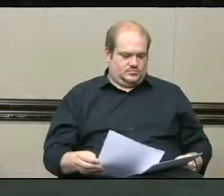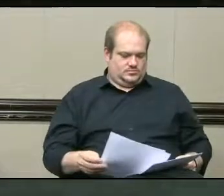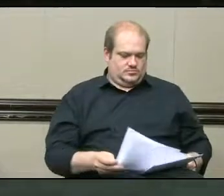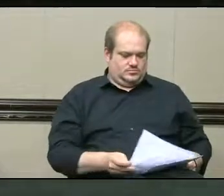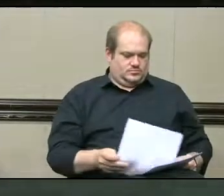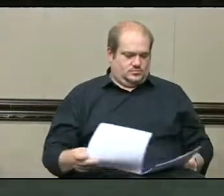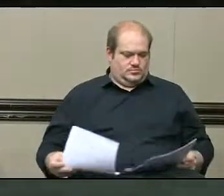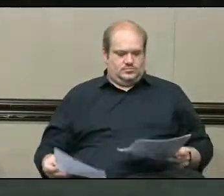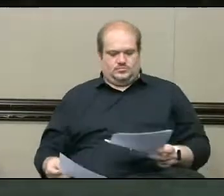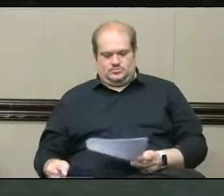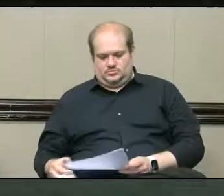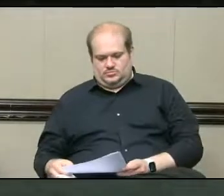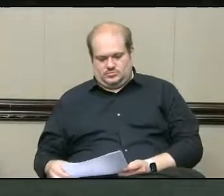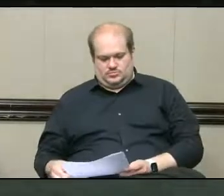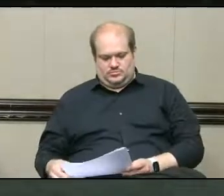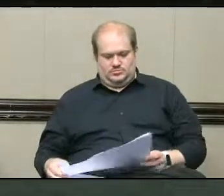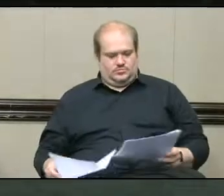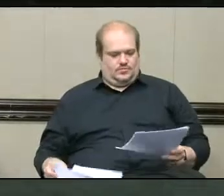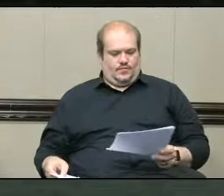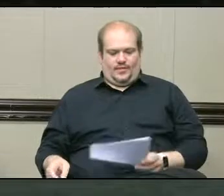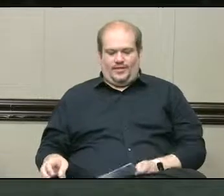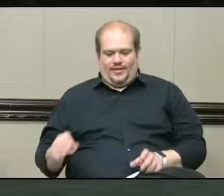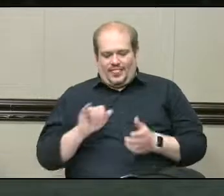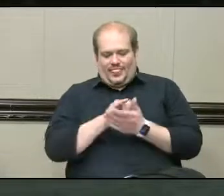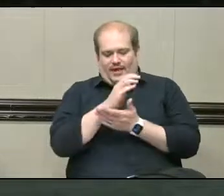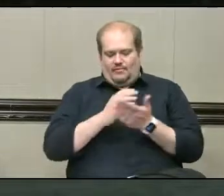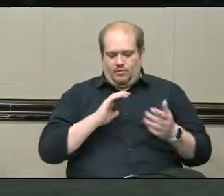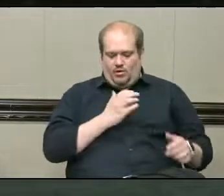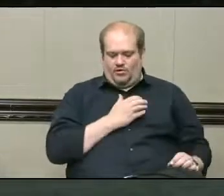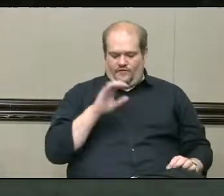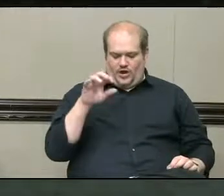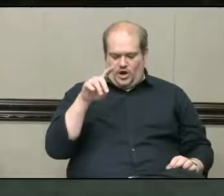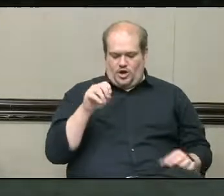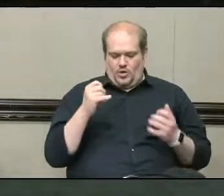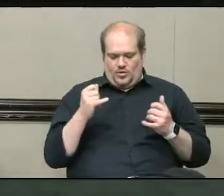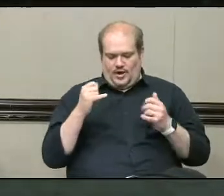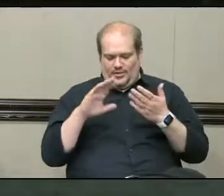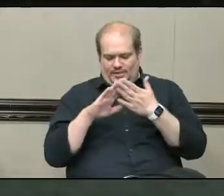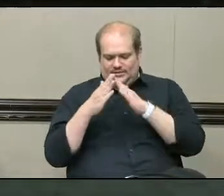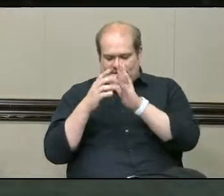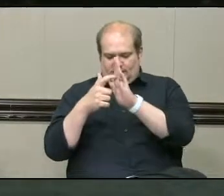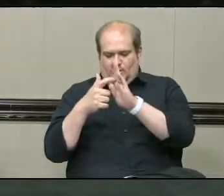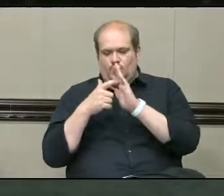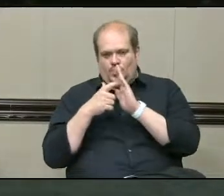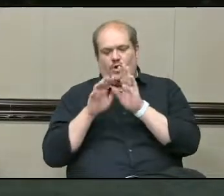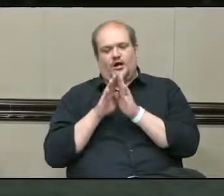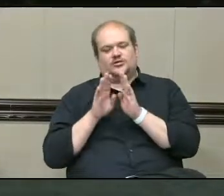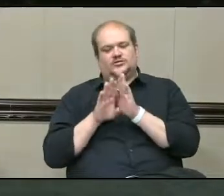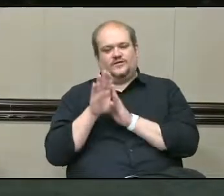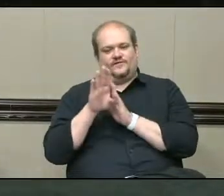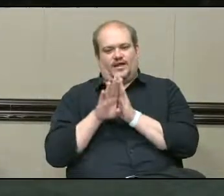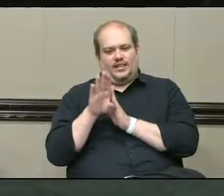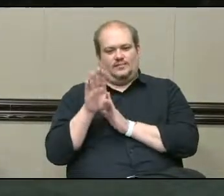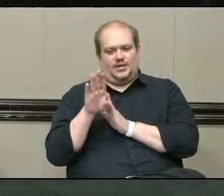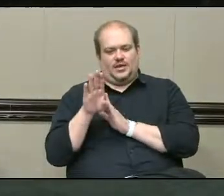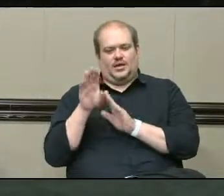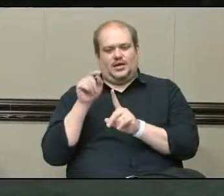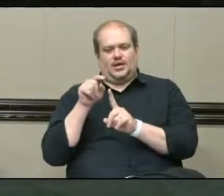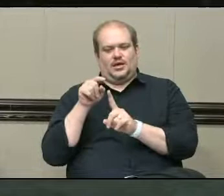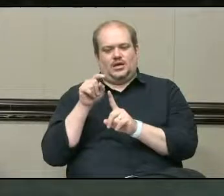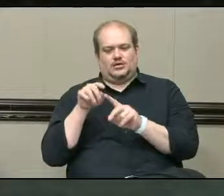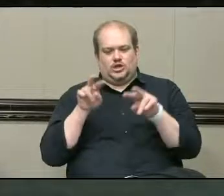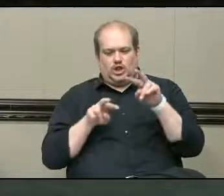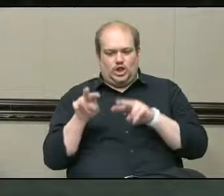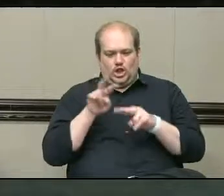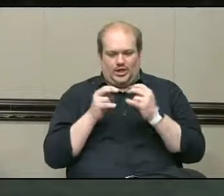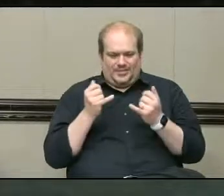There certainly is. That is actually part of our code now. The city requires development to